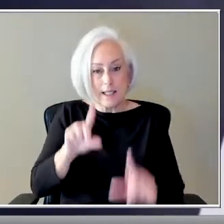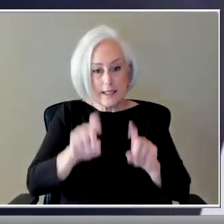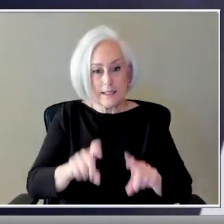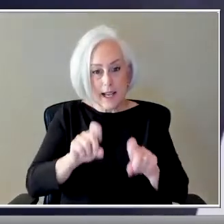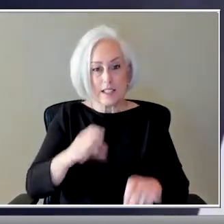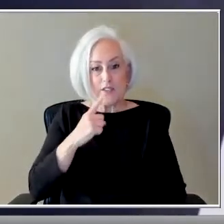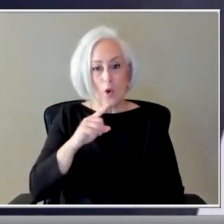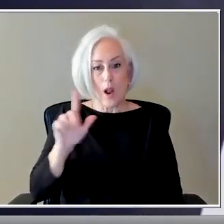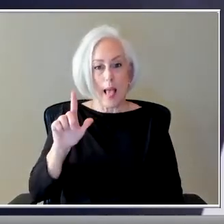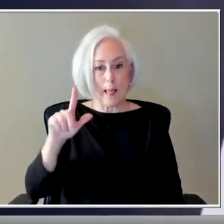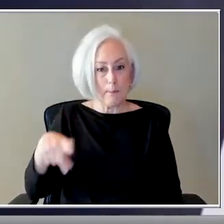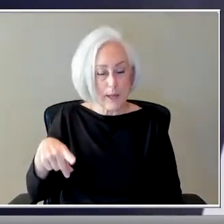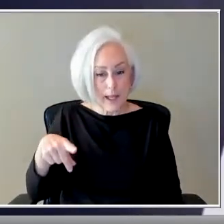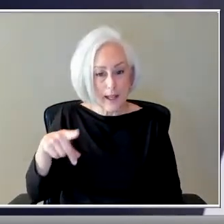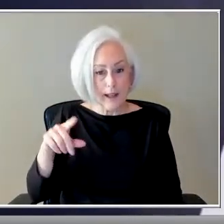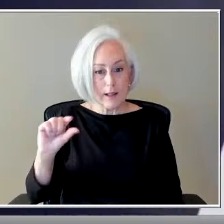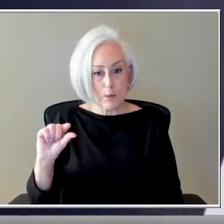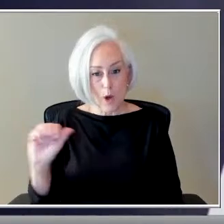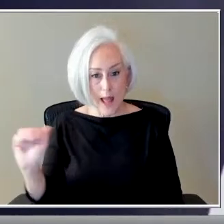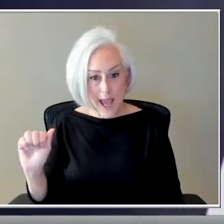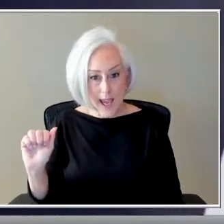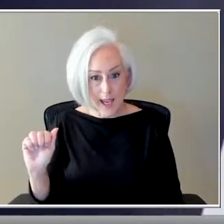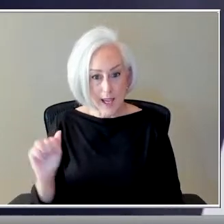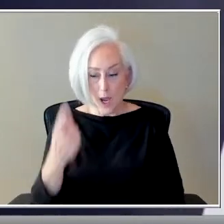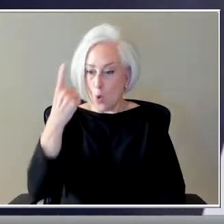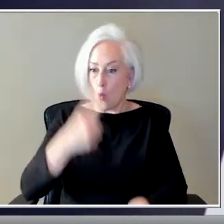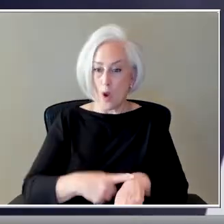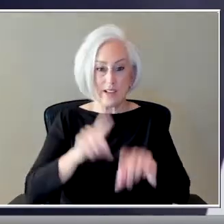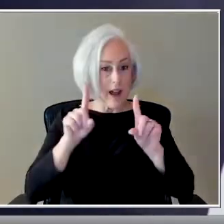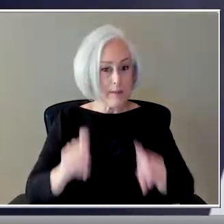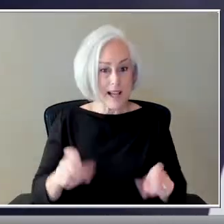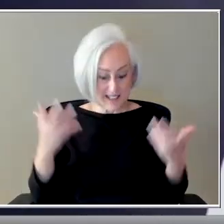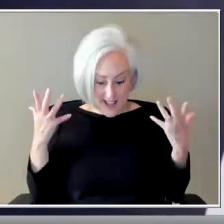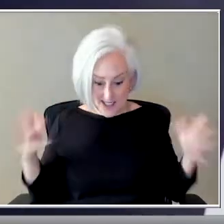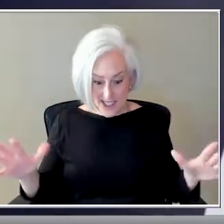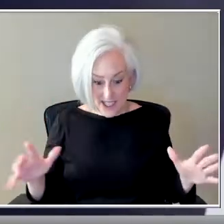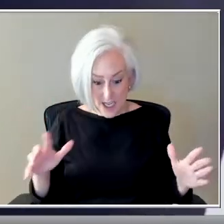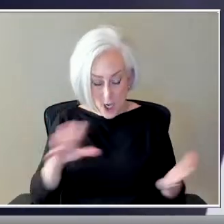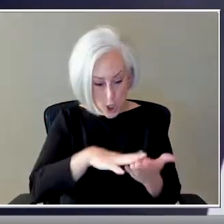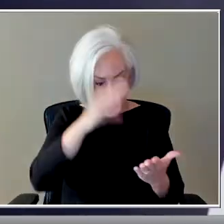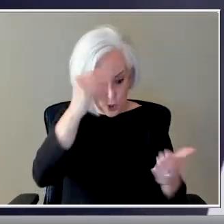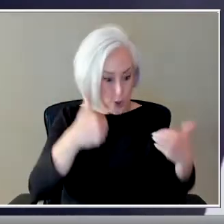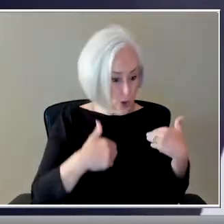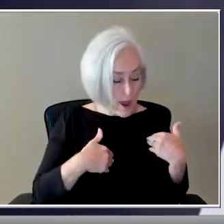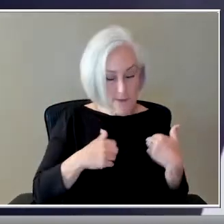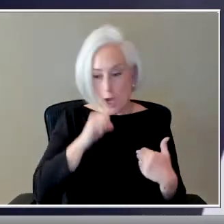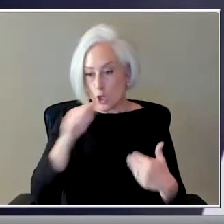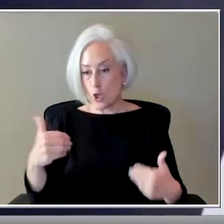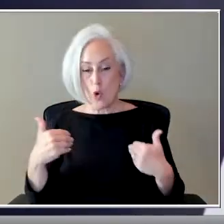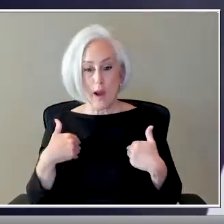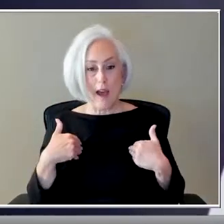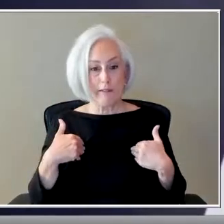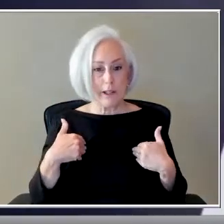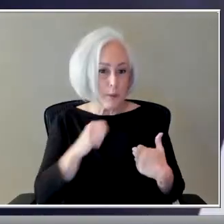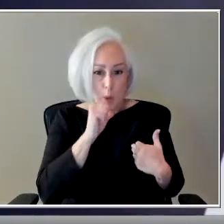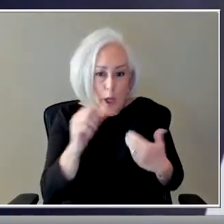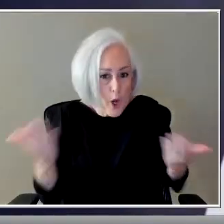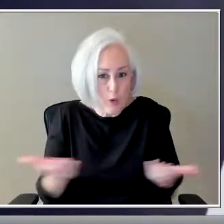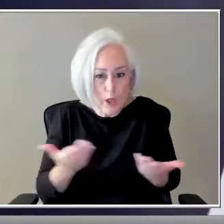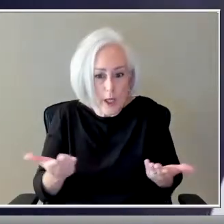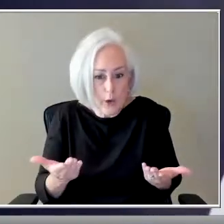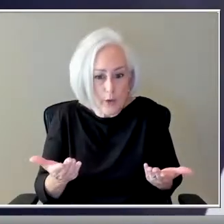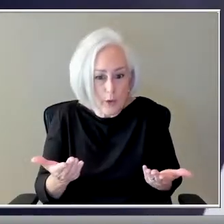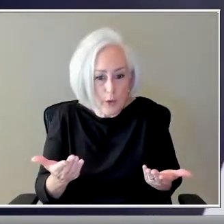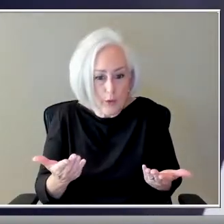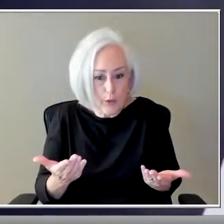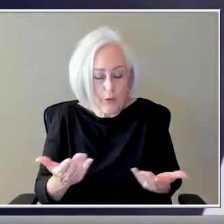show you have it or you don't have it, you can just move ahead. And unfortunately, it's not being practiced aggressively now. And the reason, one of the reasons is there are